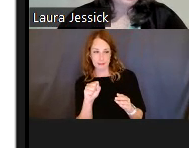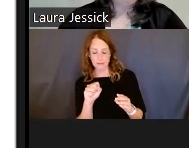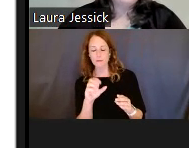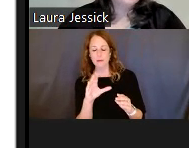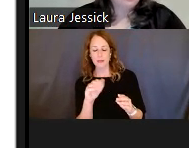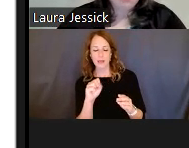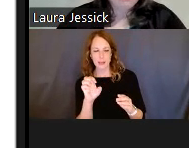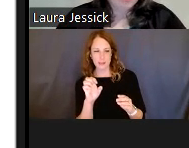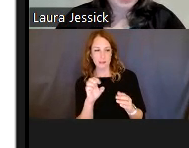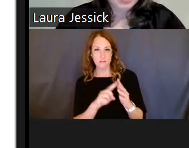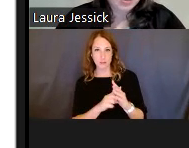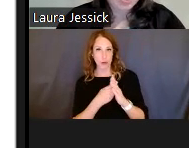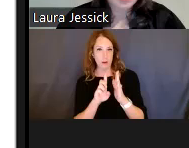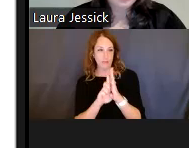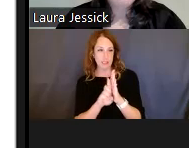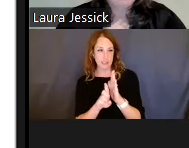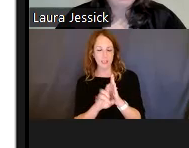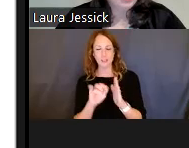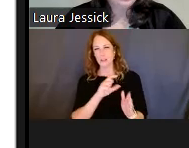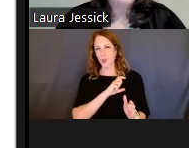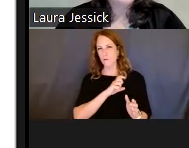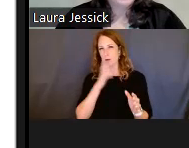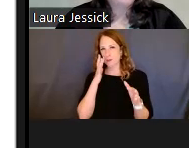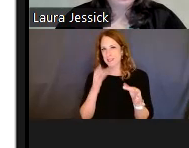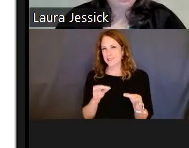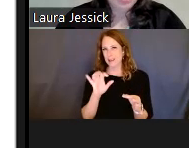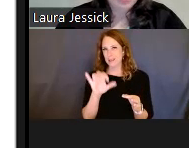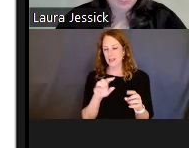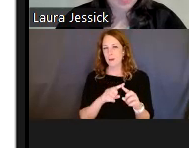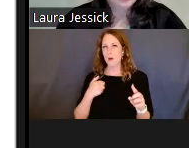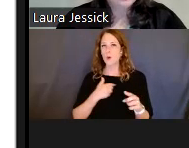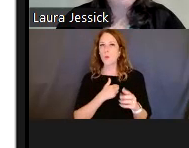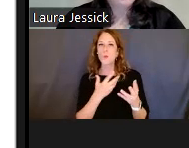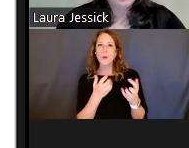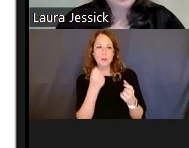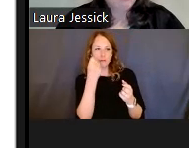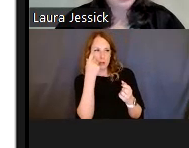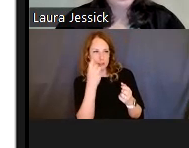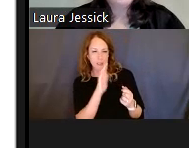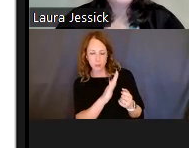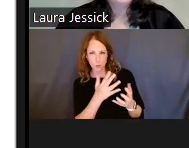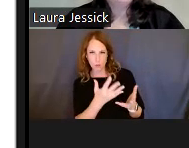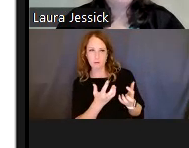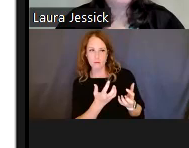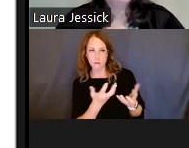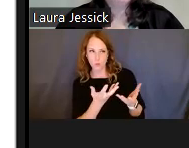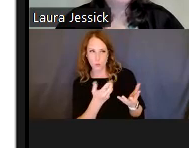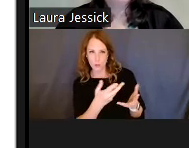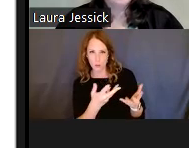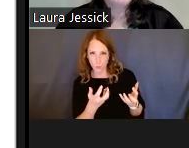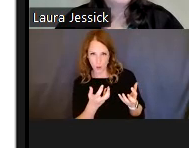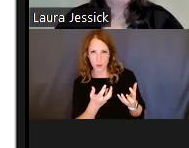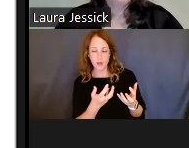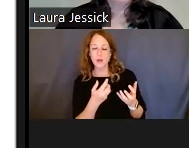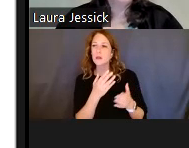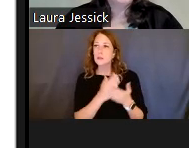bat. That is a law enforcement decision, but we try and understand what their wishes are. And some just kind of want the kit tested, want those